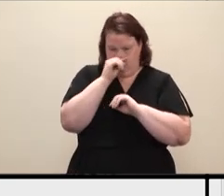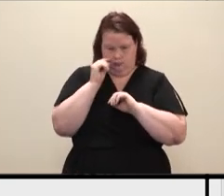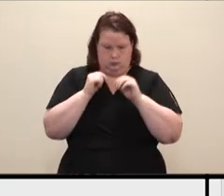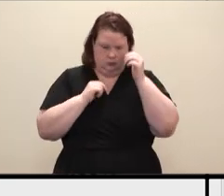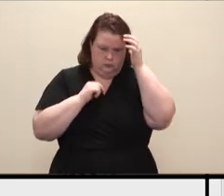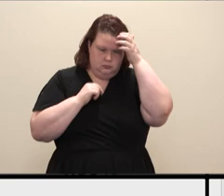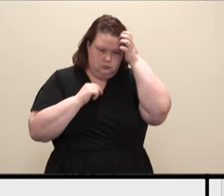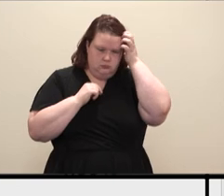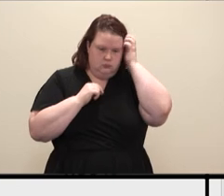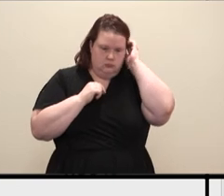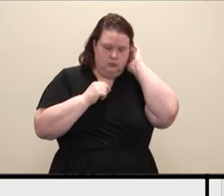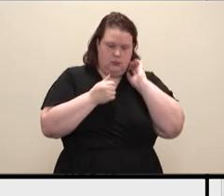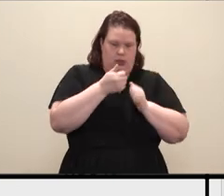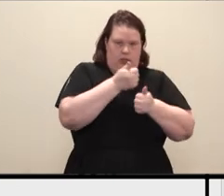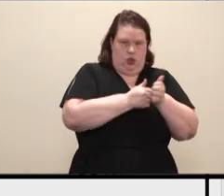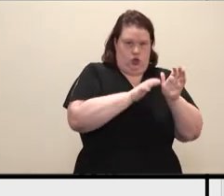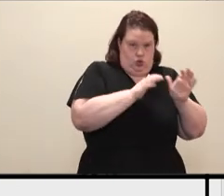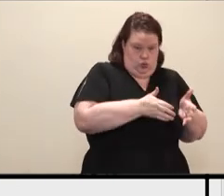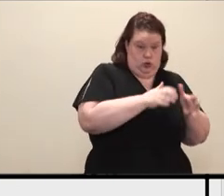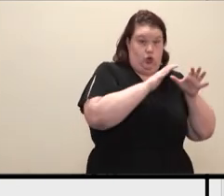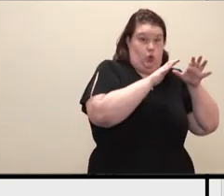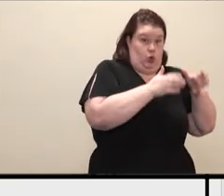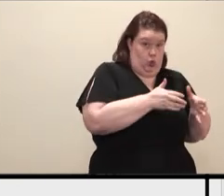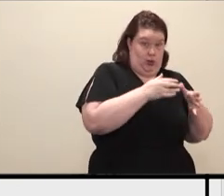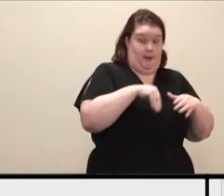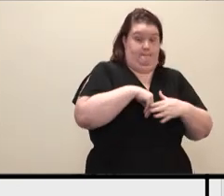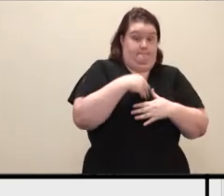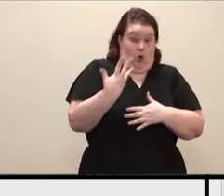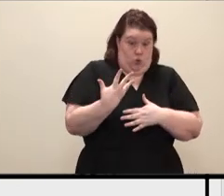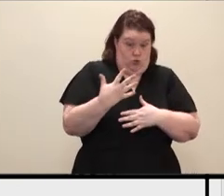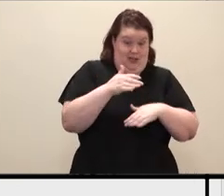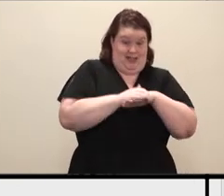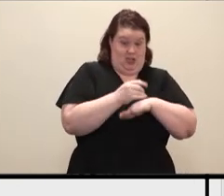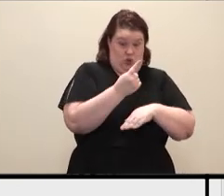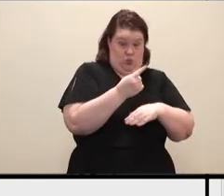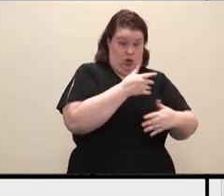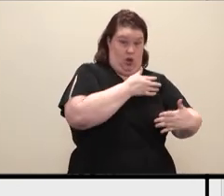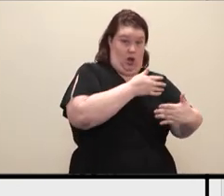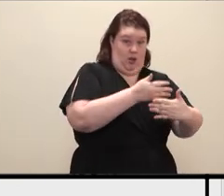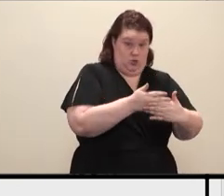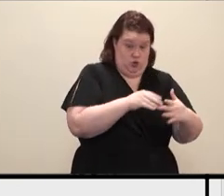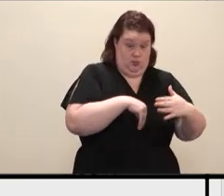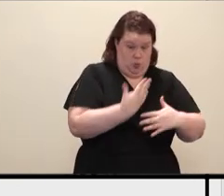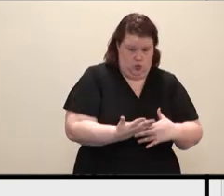This is looking by unit. So in that first English 1 unit, up to poetry,